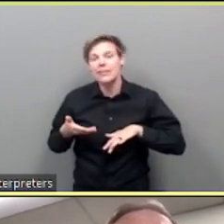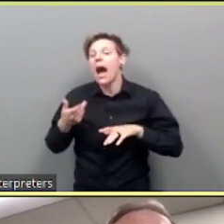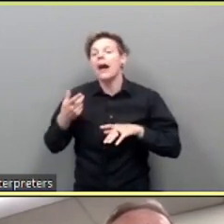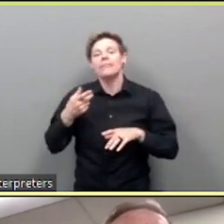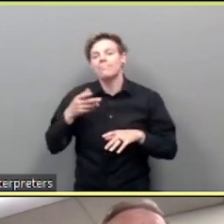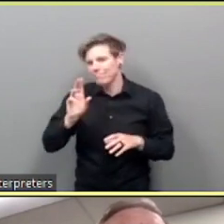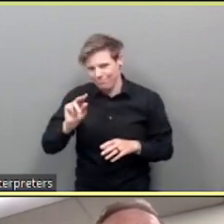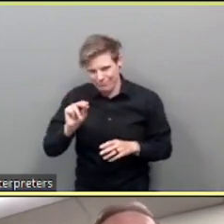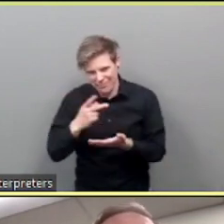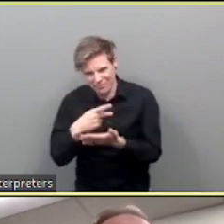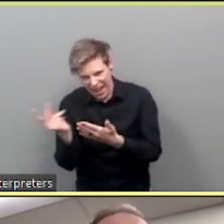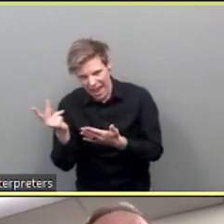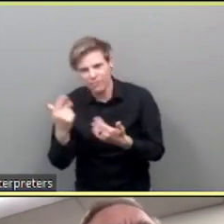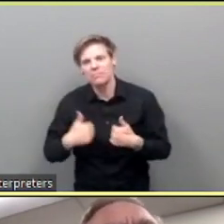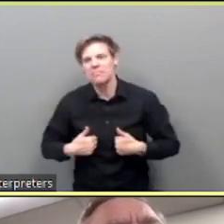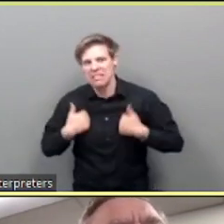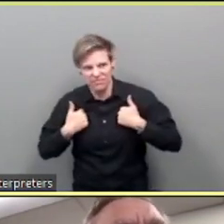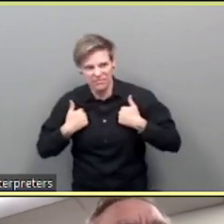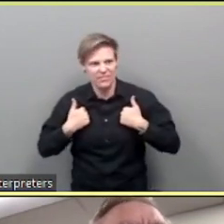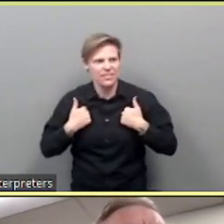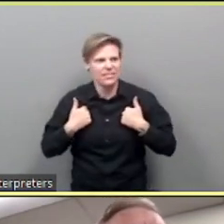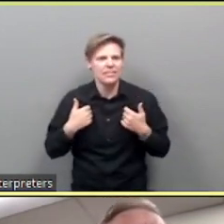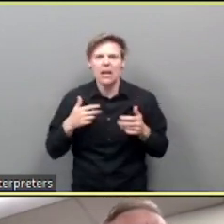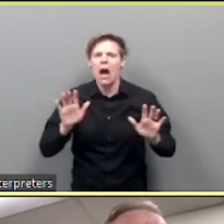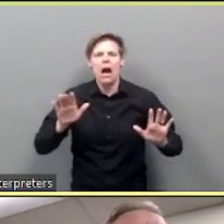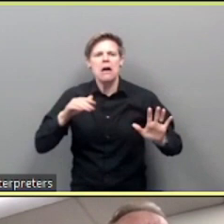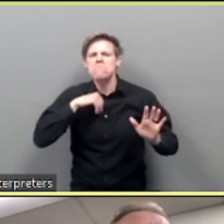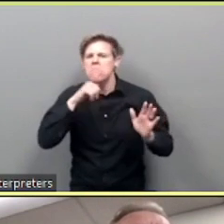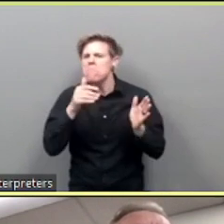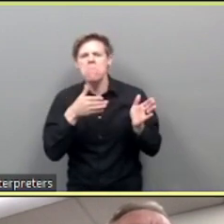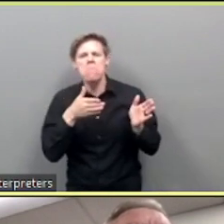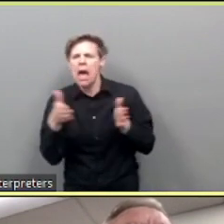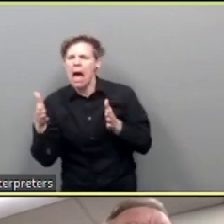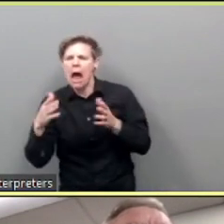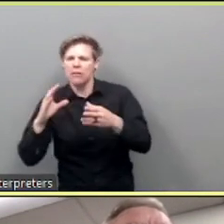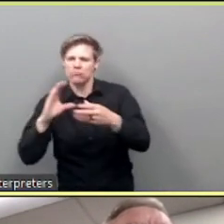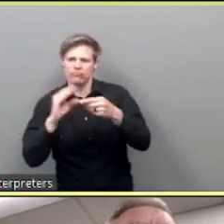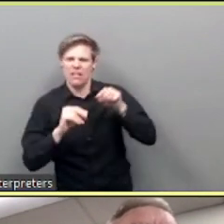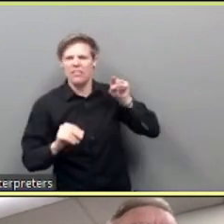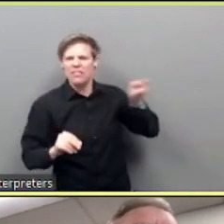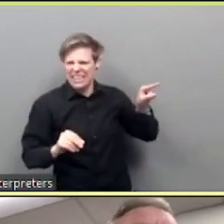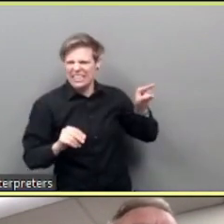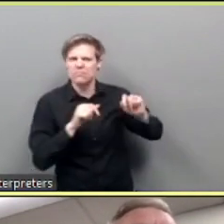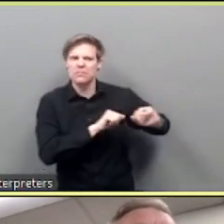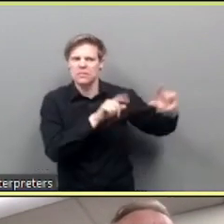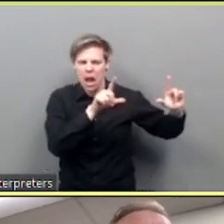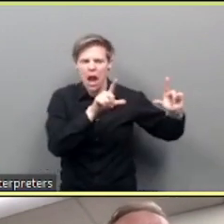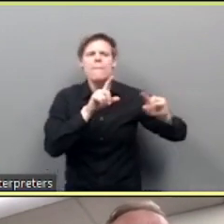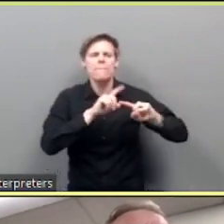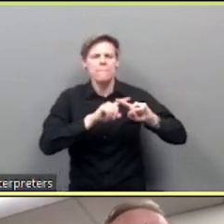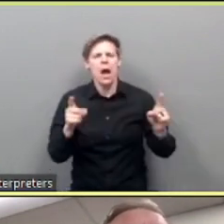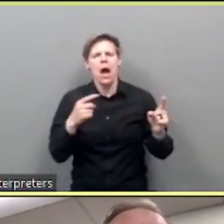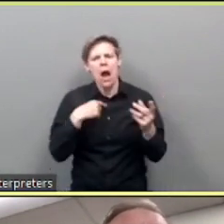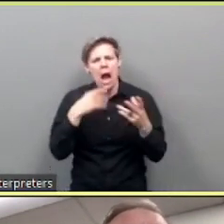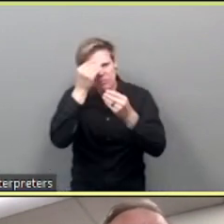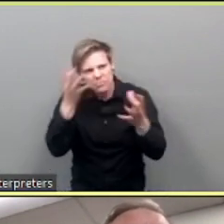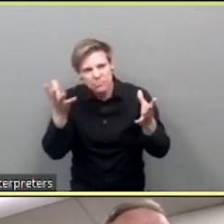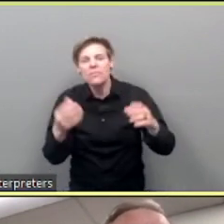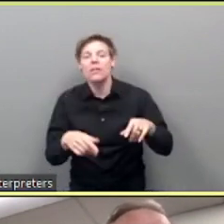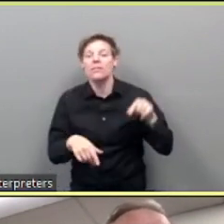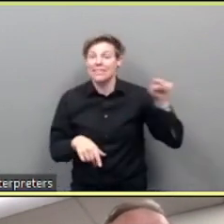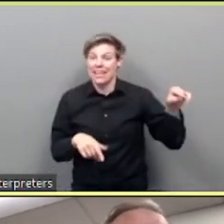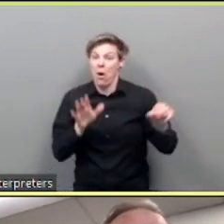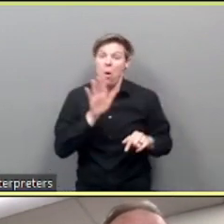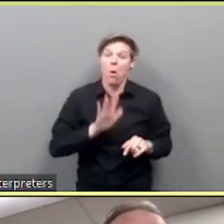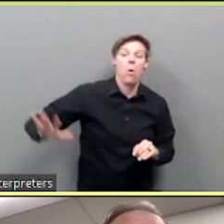plan to show this regularly, but it just shows that these cases are spread all over the state. You can see, I think